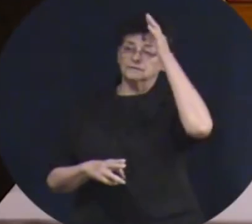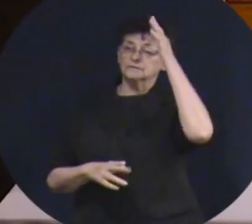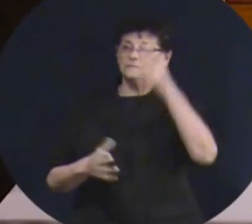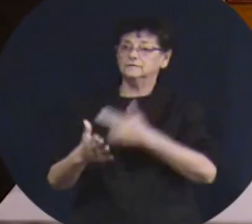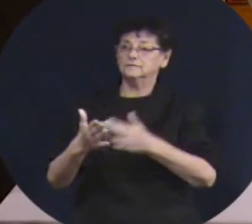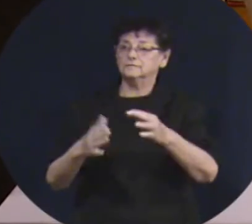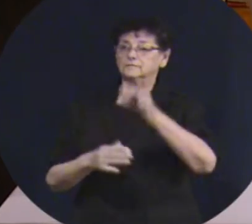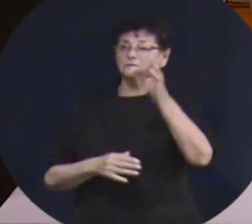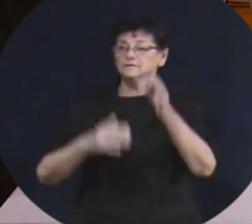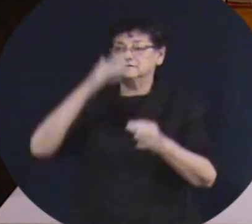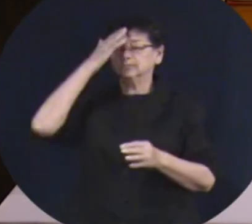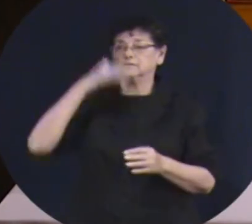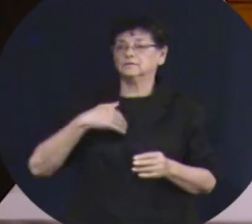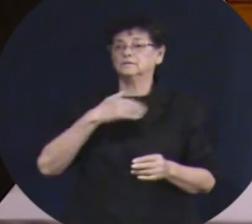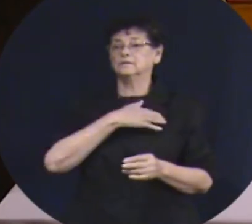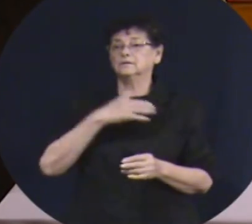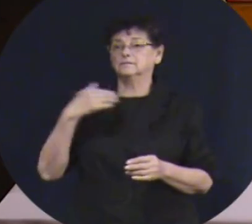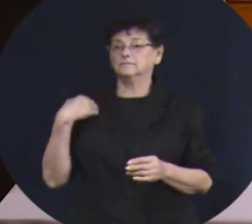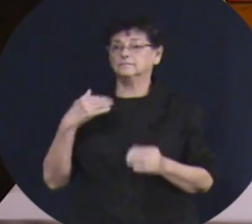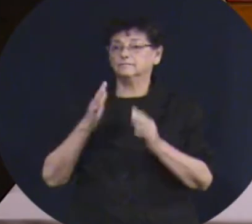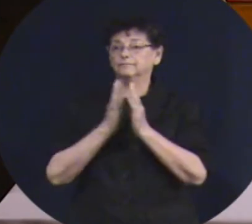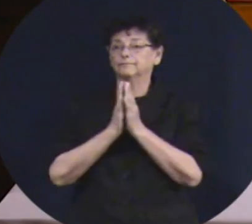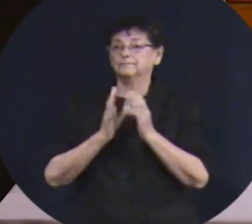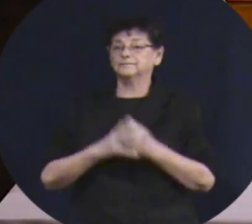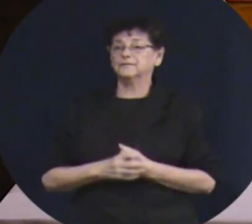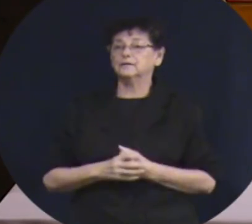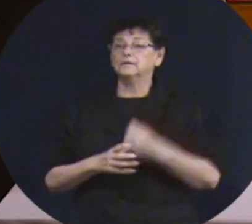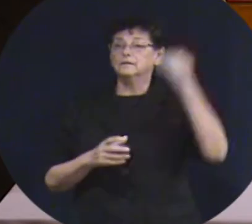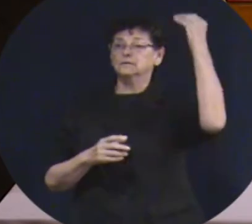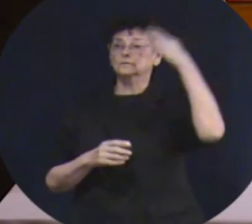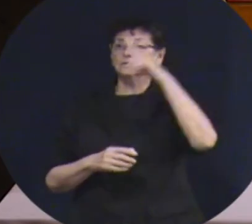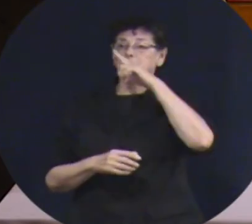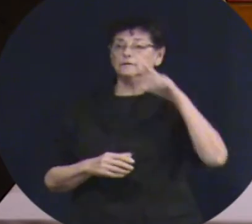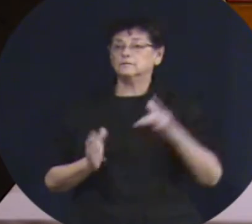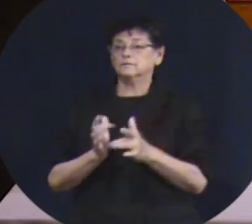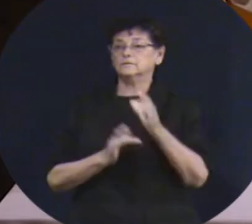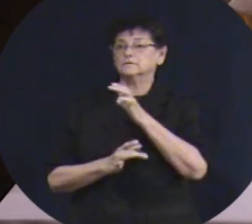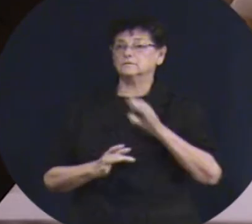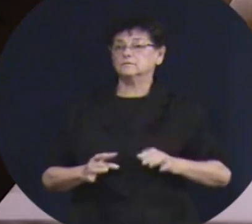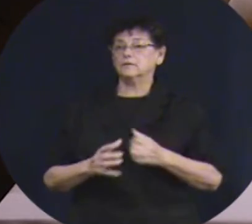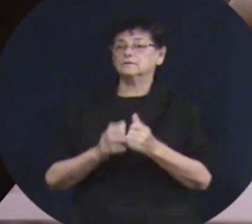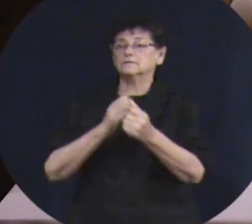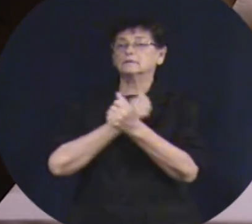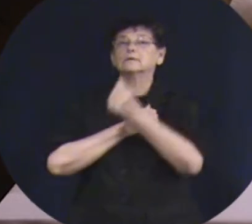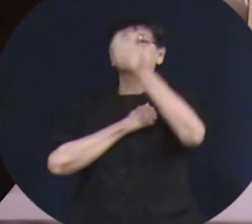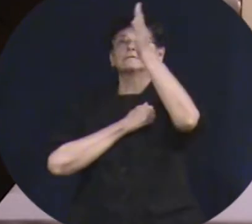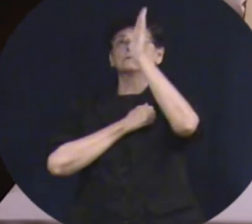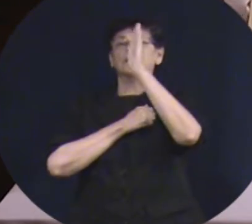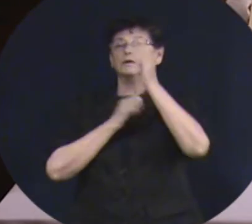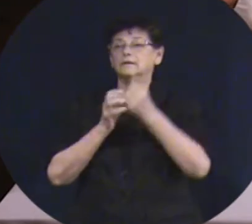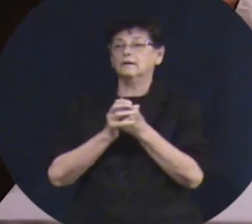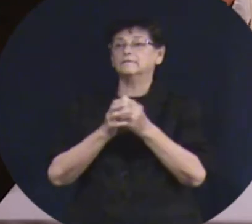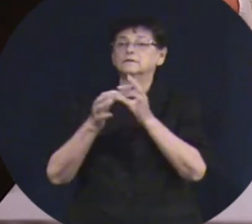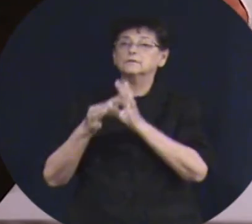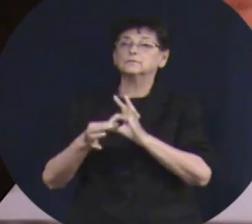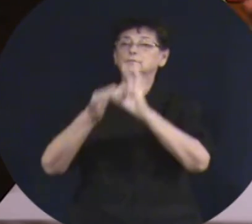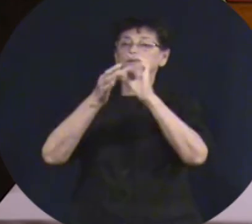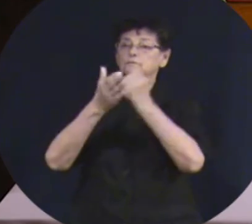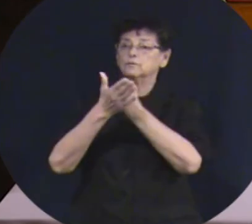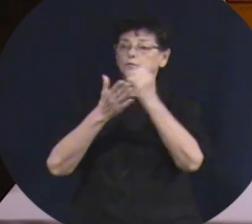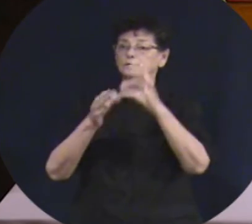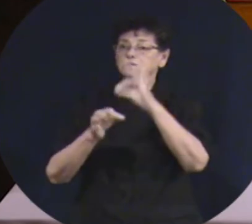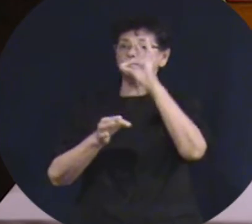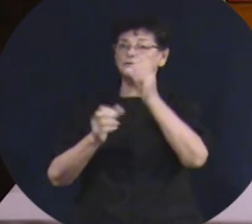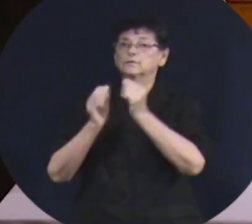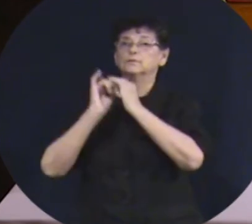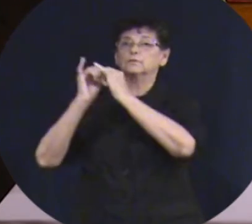Father, and of the Son, and of the Holy Spirit. Amen. The grace of our Lord Jesus Christ, and the love of God, and the communion of the Holy